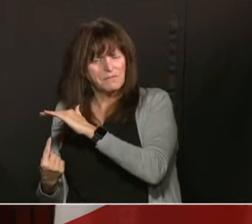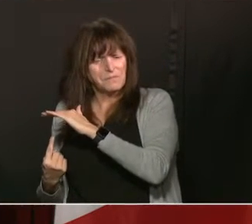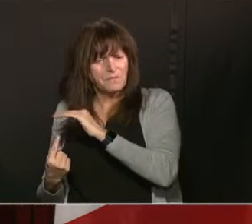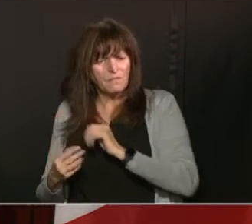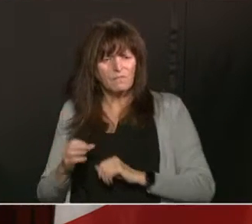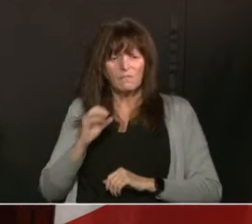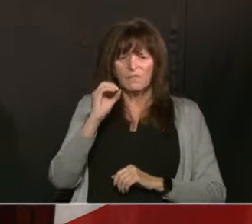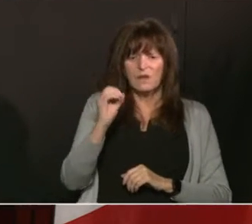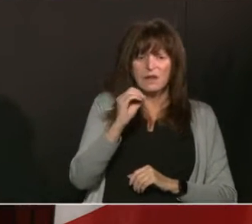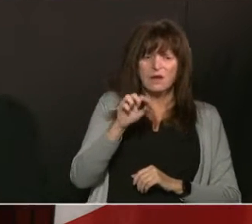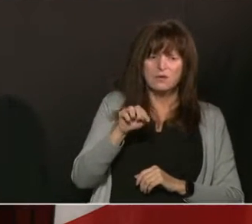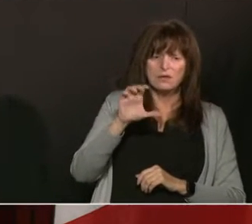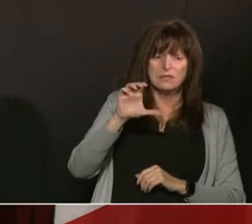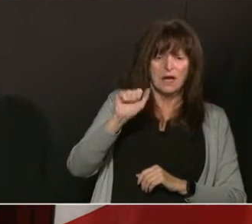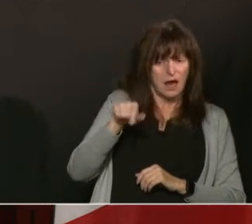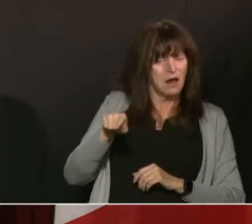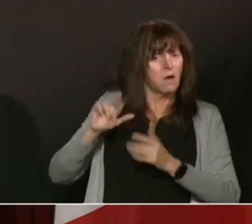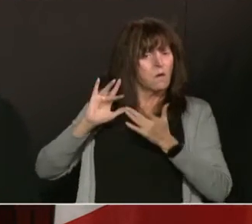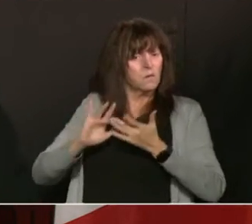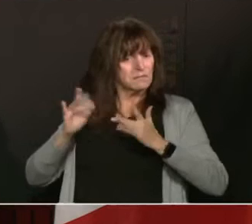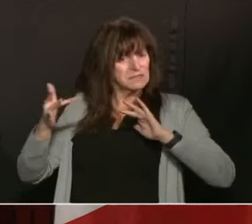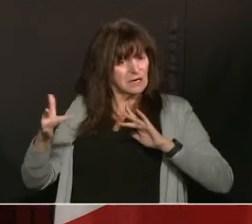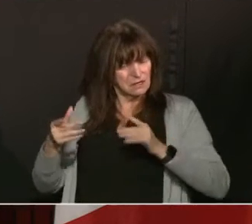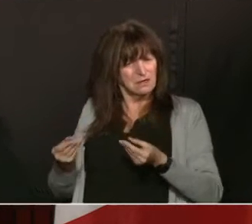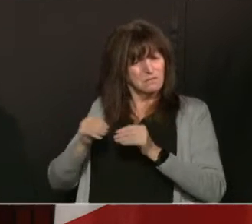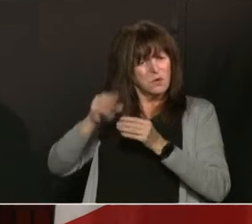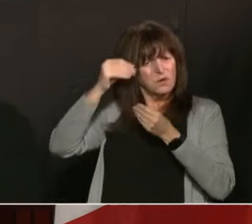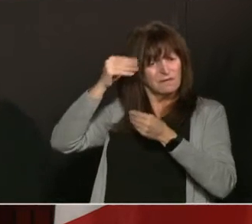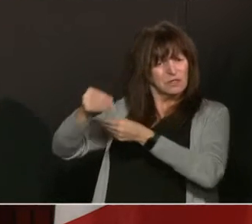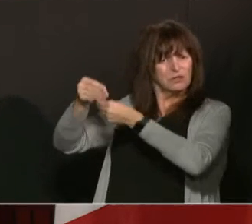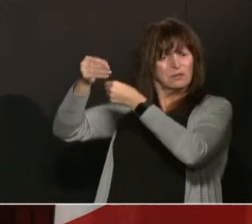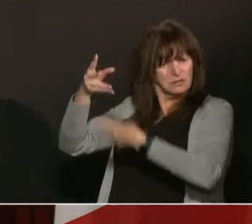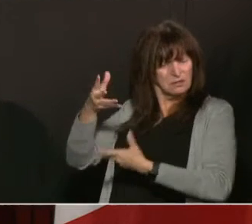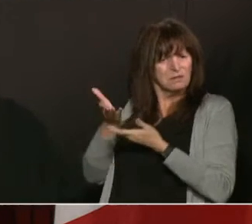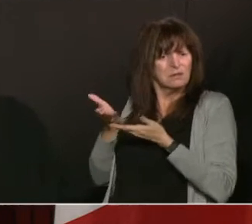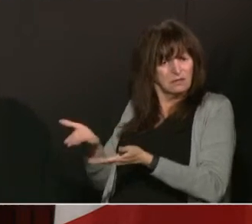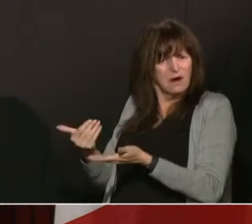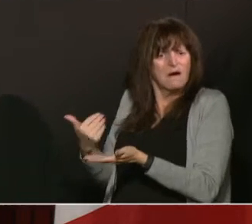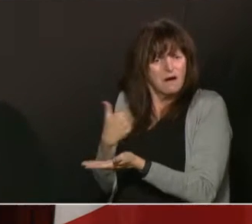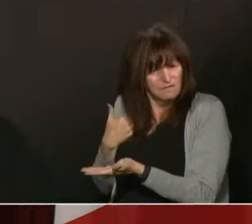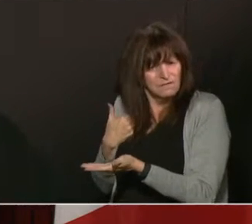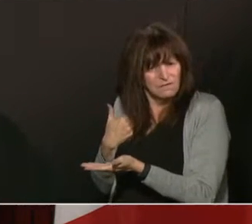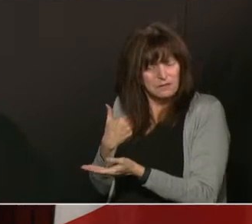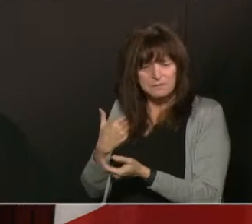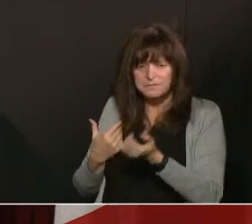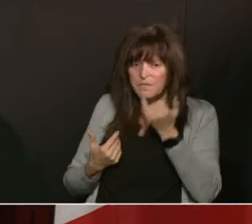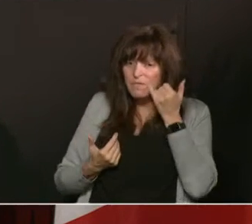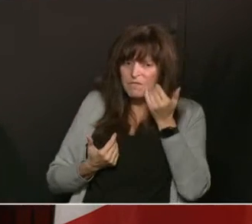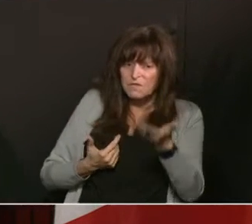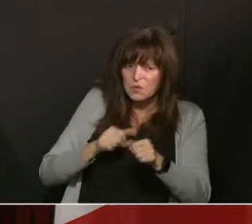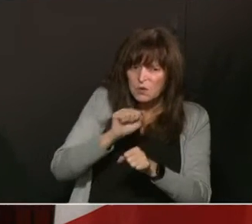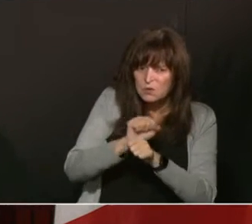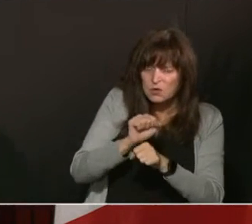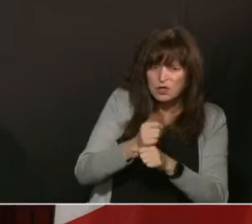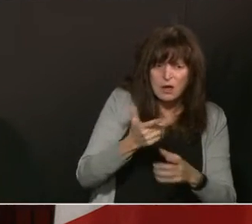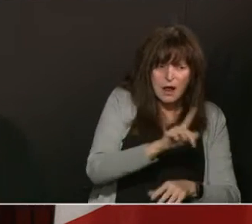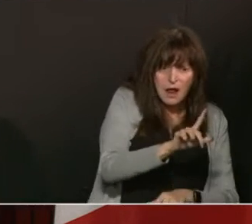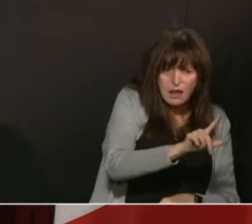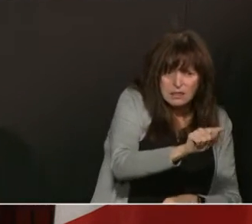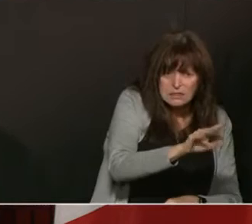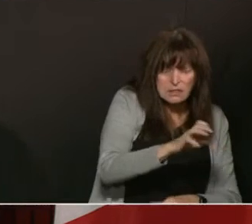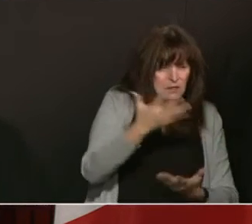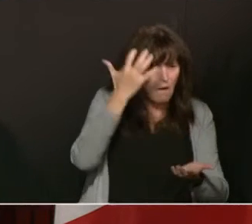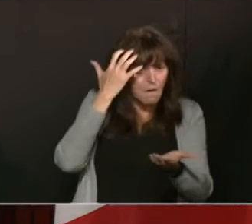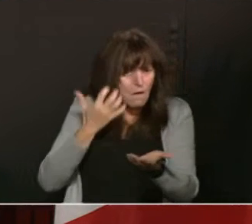If you work in a high-risk setting, such as a long-term care home, a retirement home, or a hospital, and you've tested